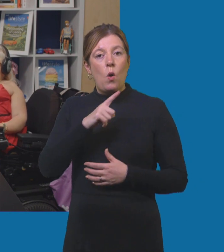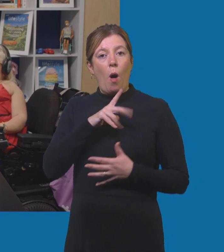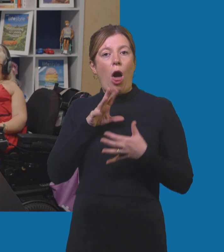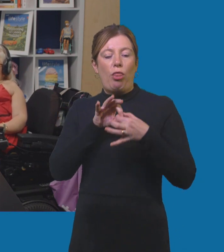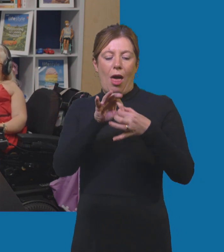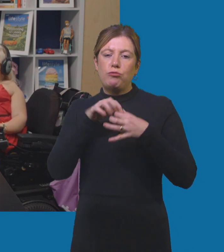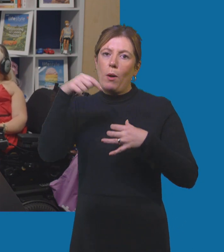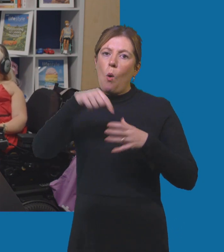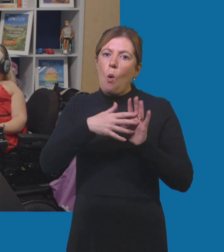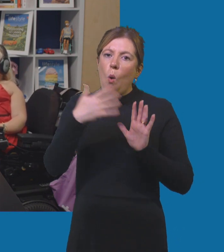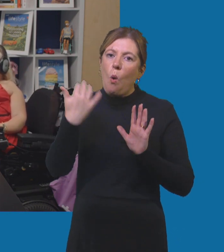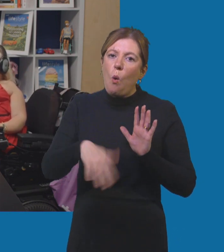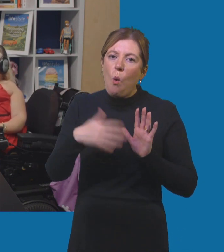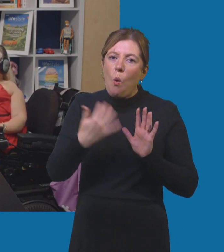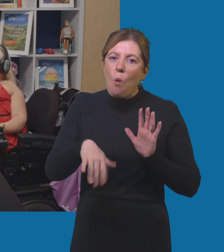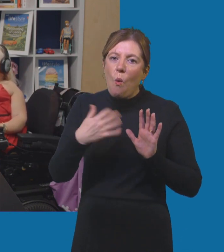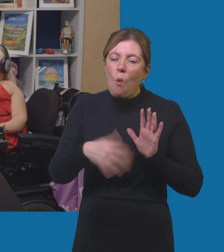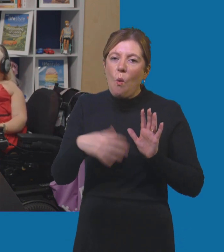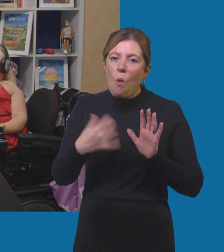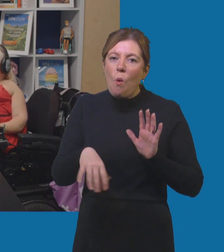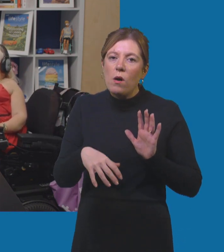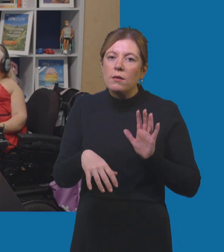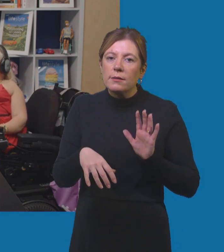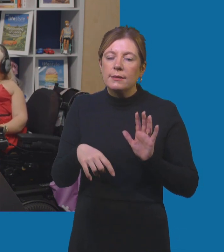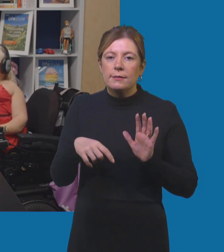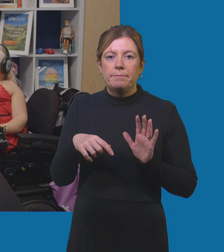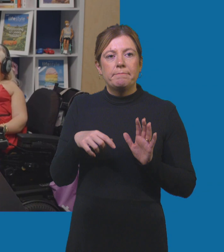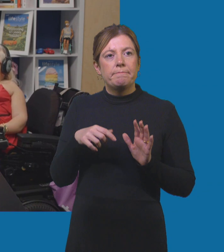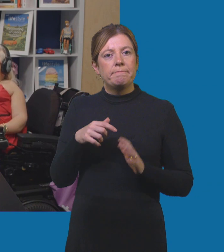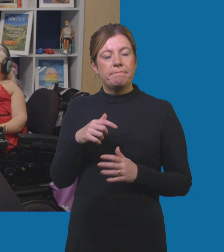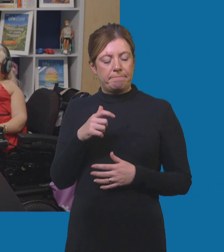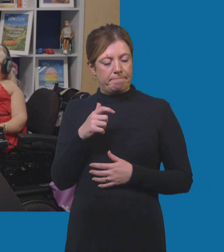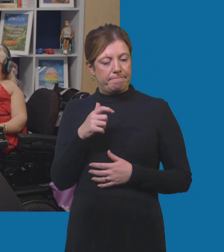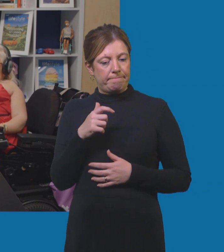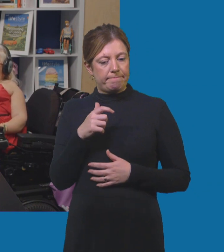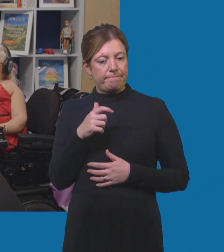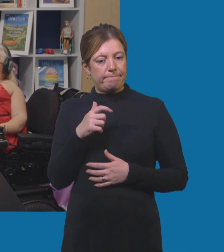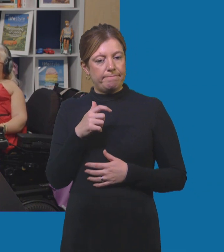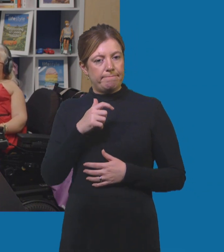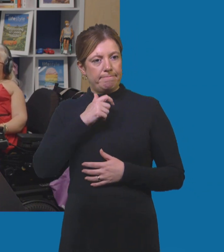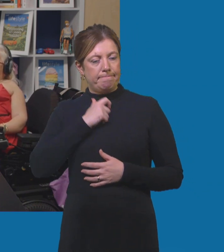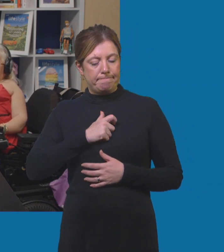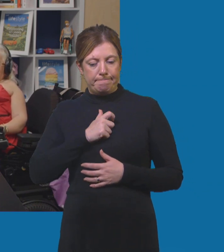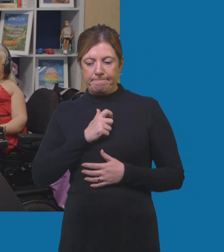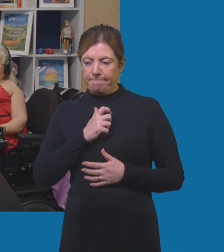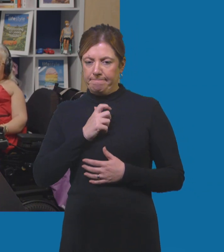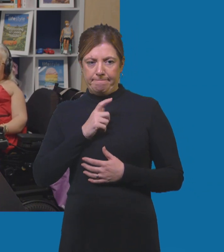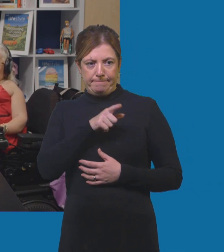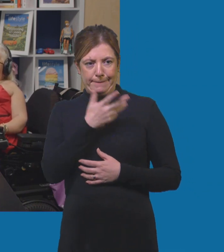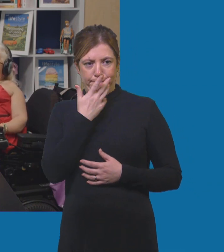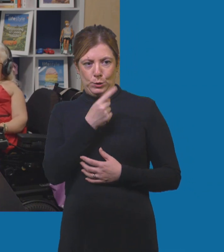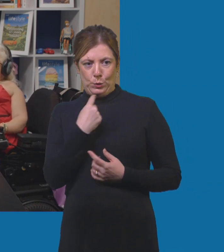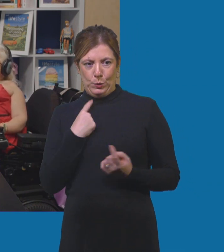be costly for starters. I think it can take a specific person to go and speak to a stranger